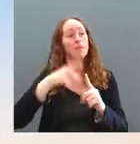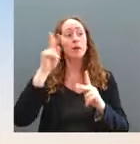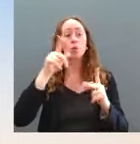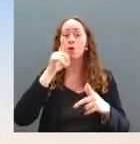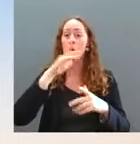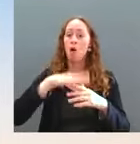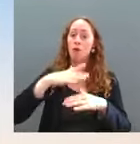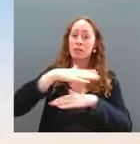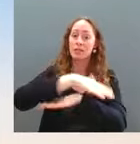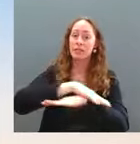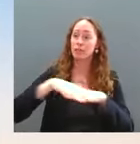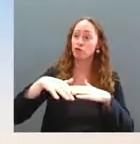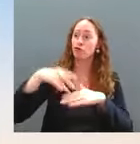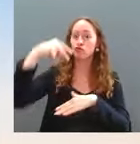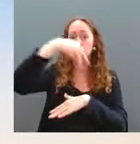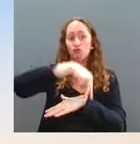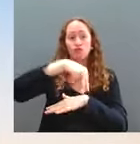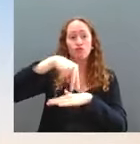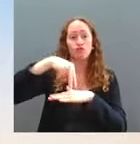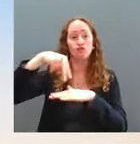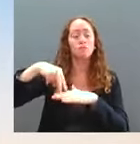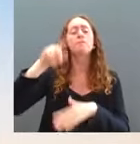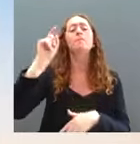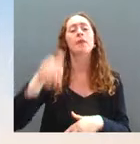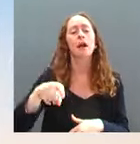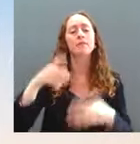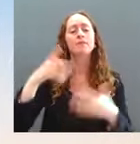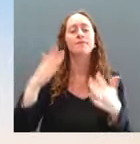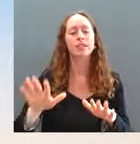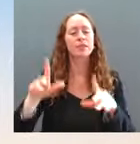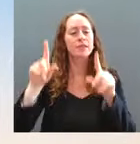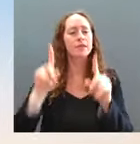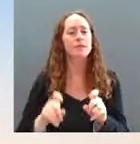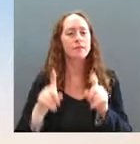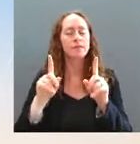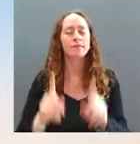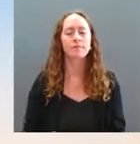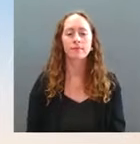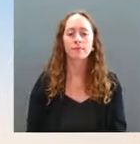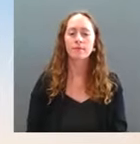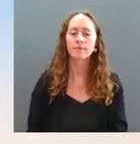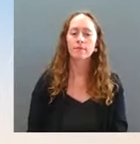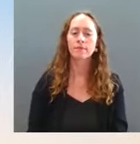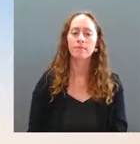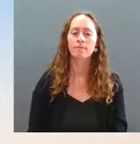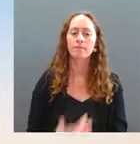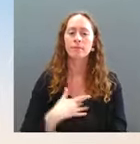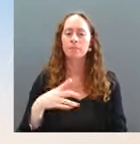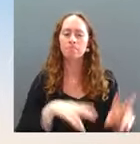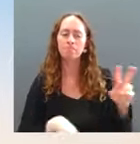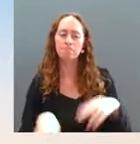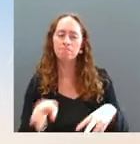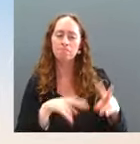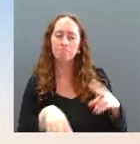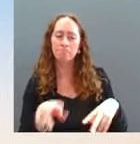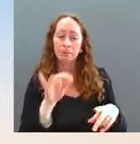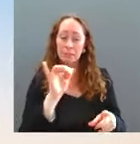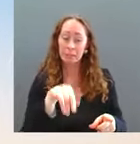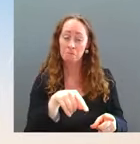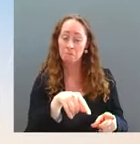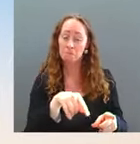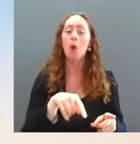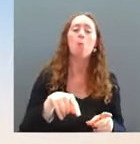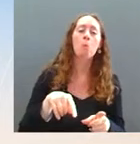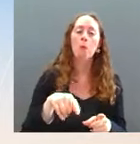evaluated in a case-by-case as we have events. And a question on Puerto Rico, non-COVID, okay. Right? There's a million people plus